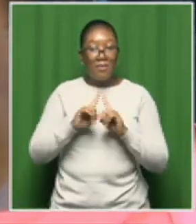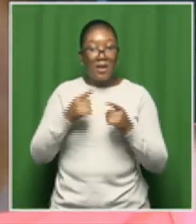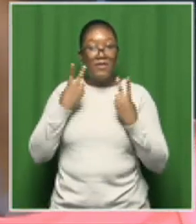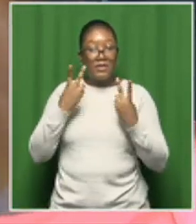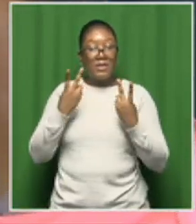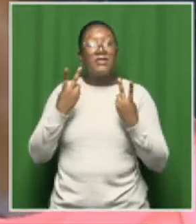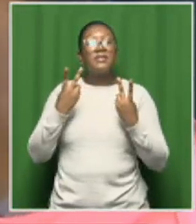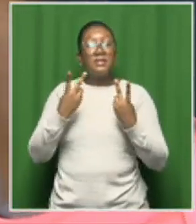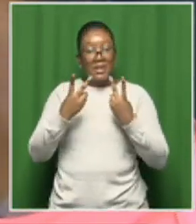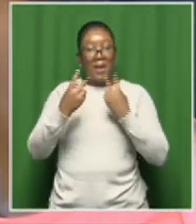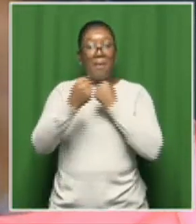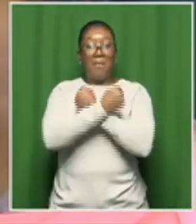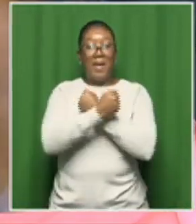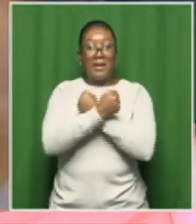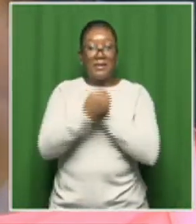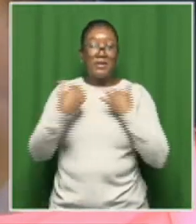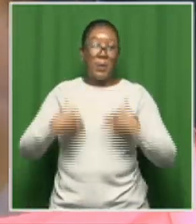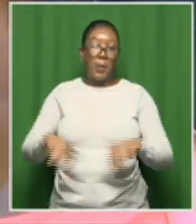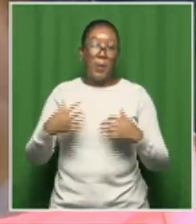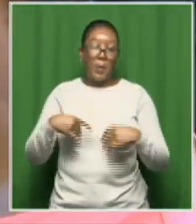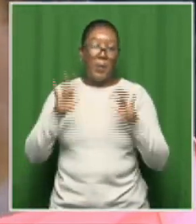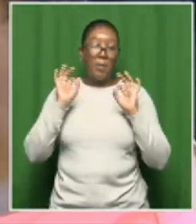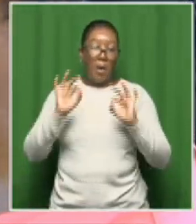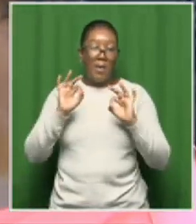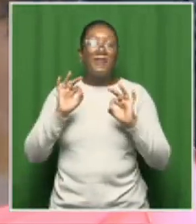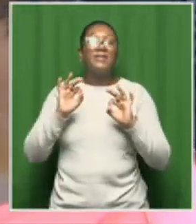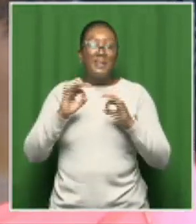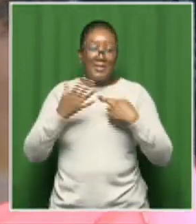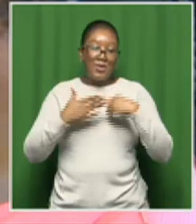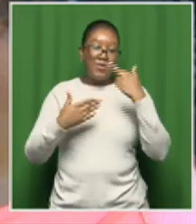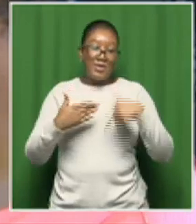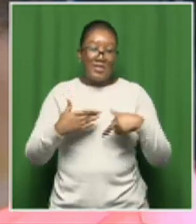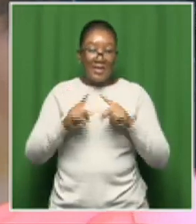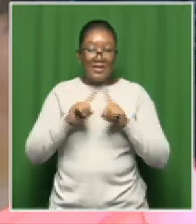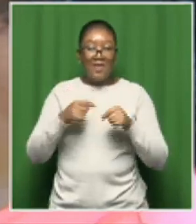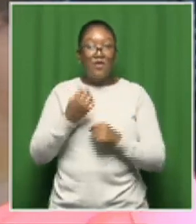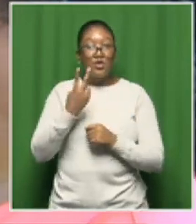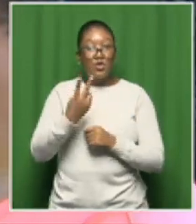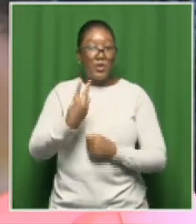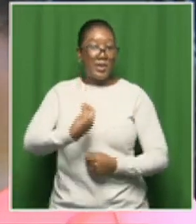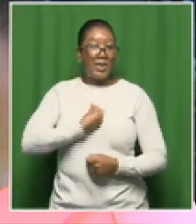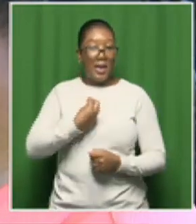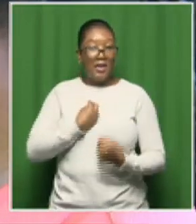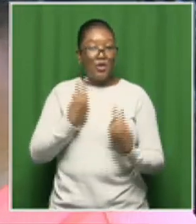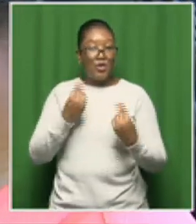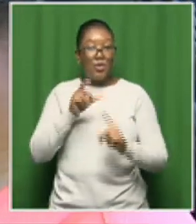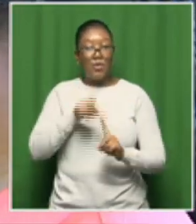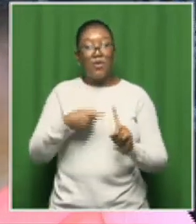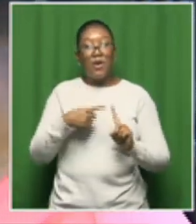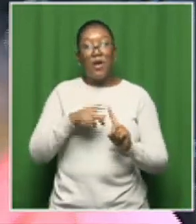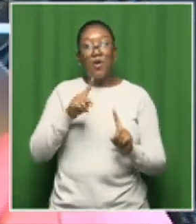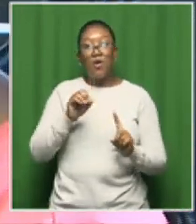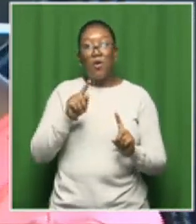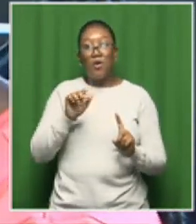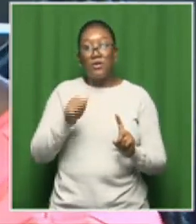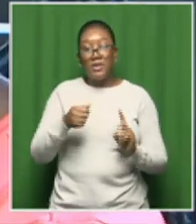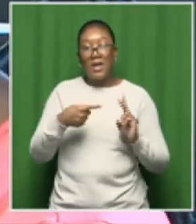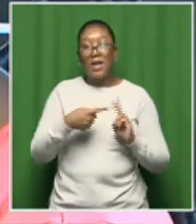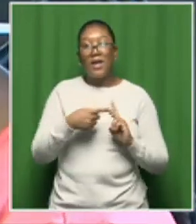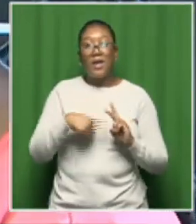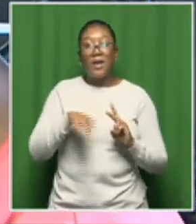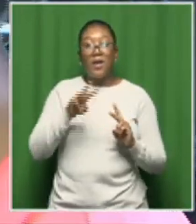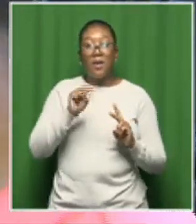a great result, especially away from home. And the 2 youngsters rising to the occasion, Nkota and Mofokeng, doing